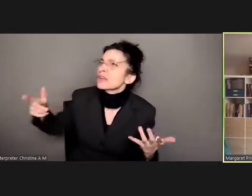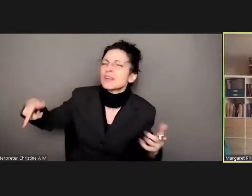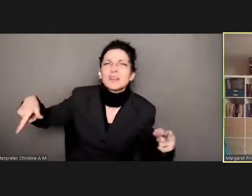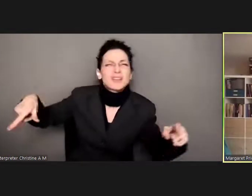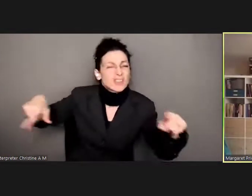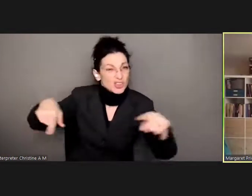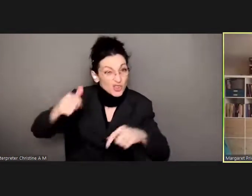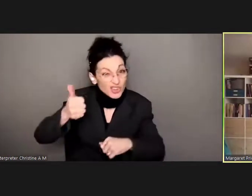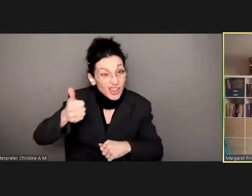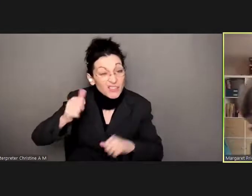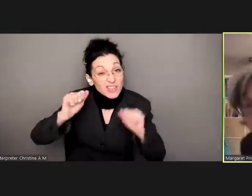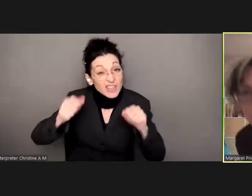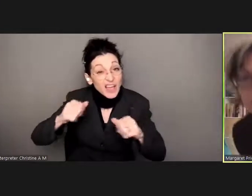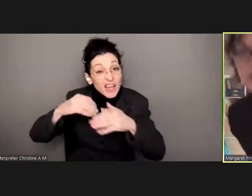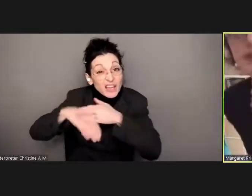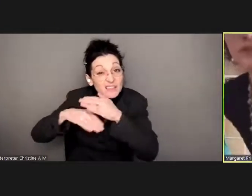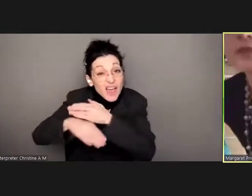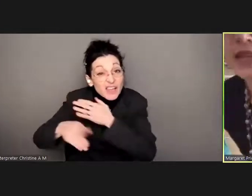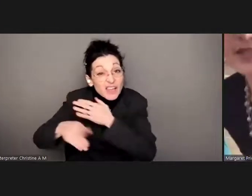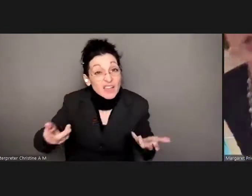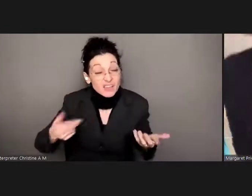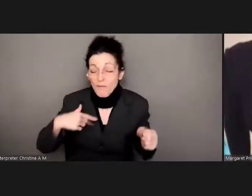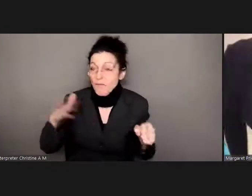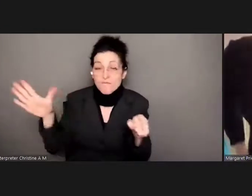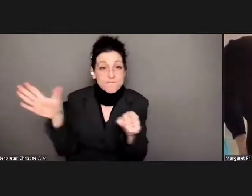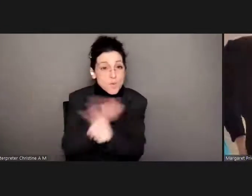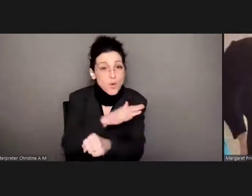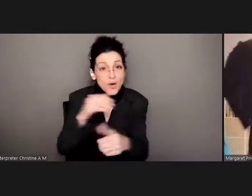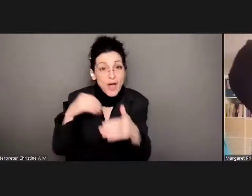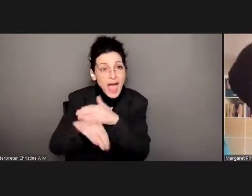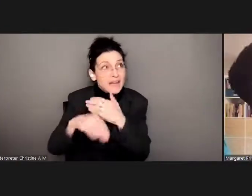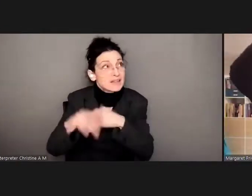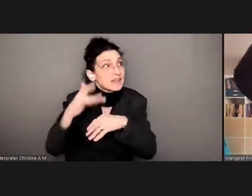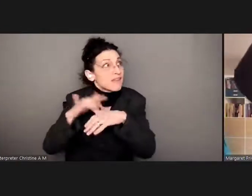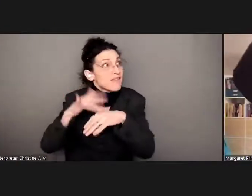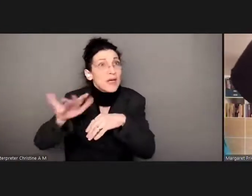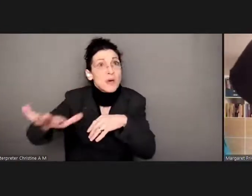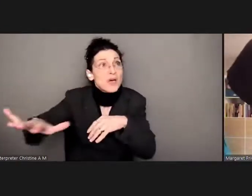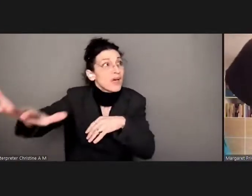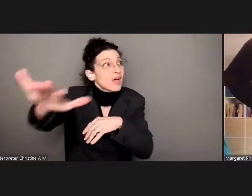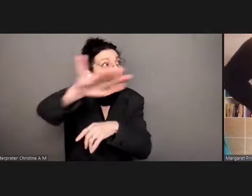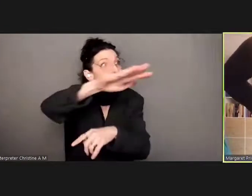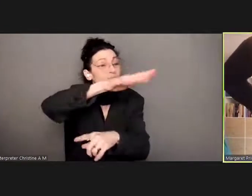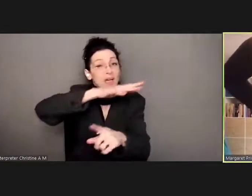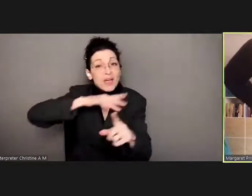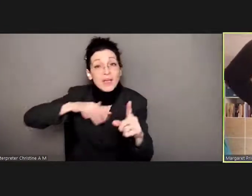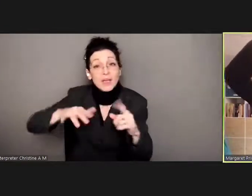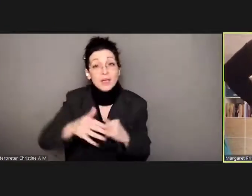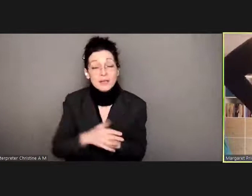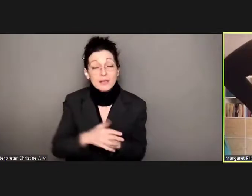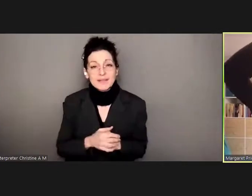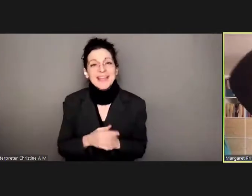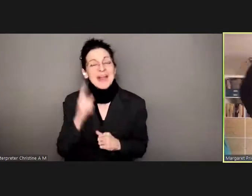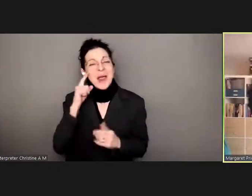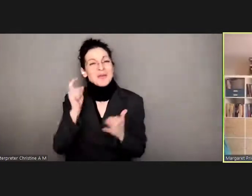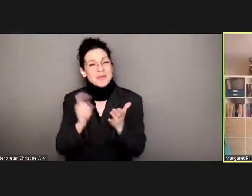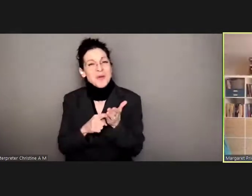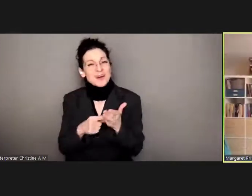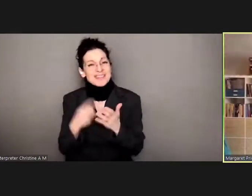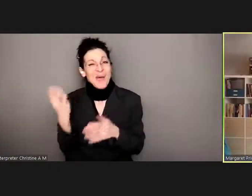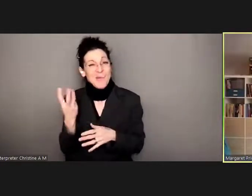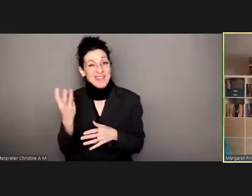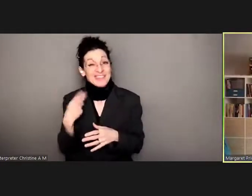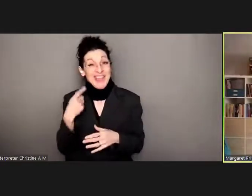make? For example, as you may have seen on Wednesday, I tend to stand up and sit down a lot while I'm